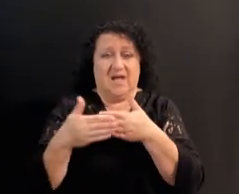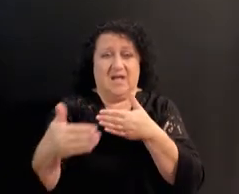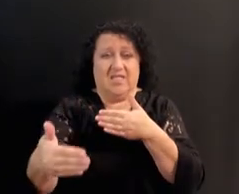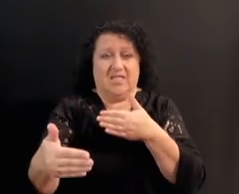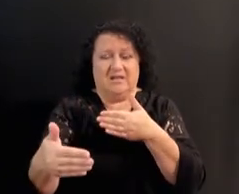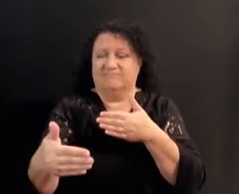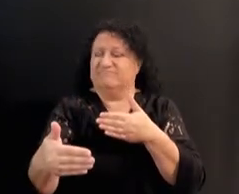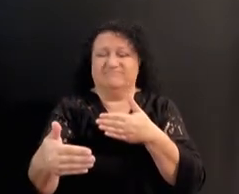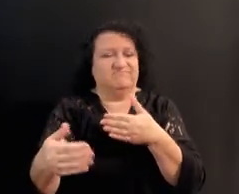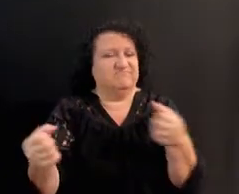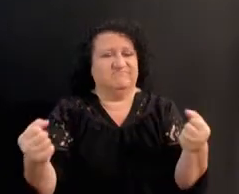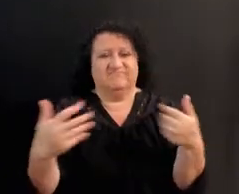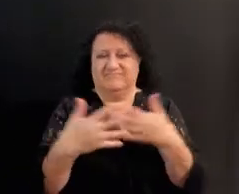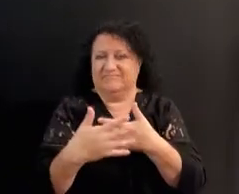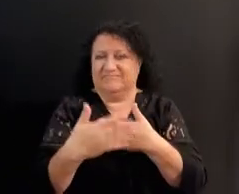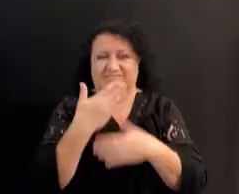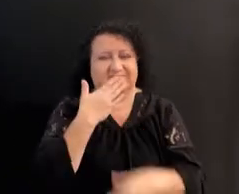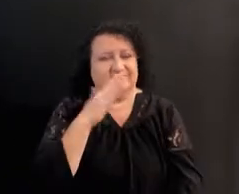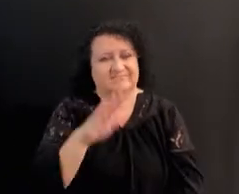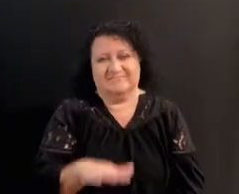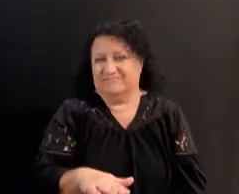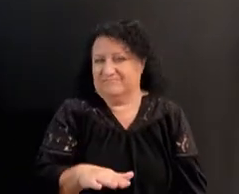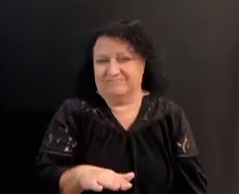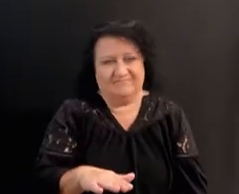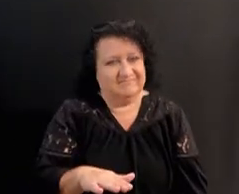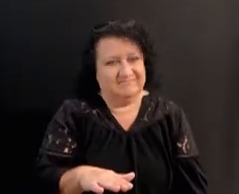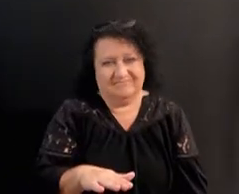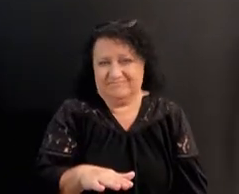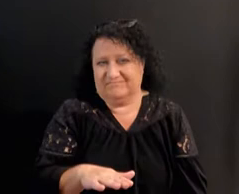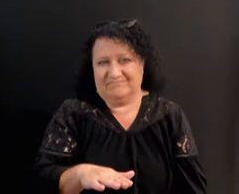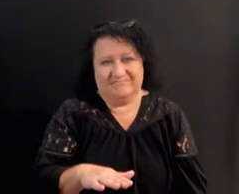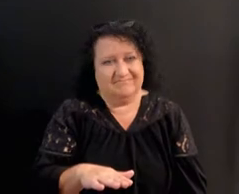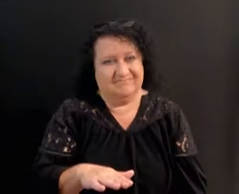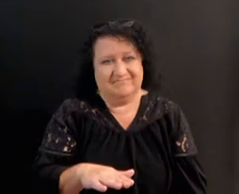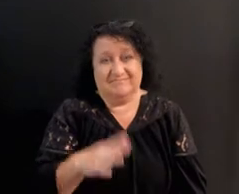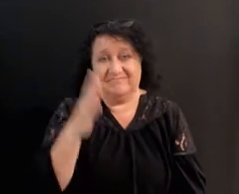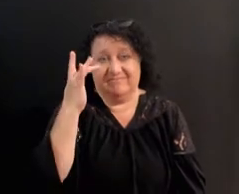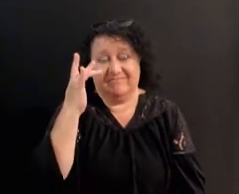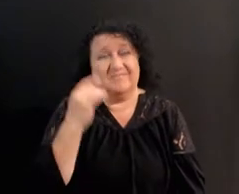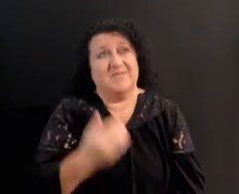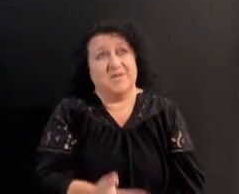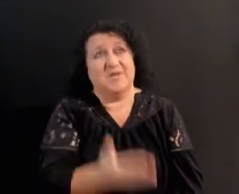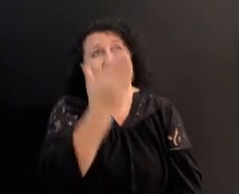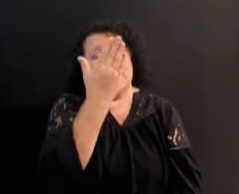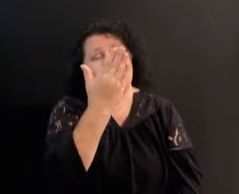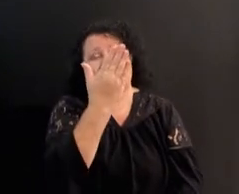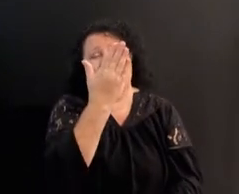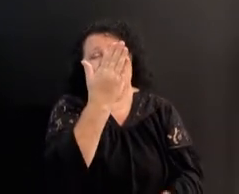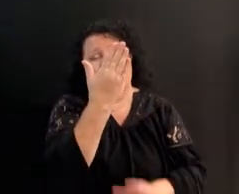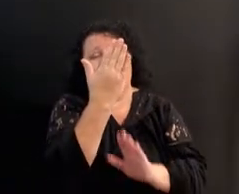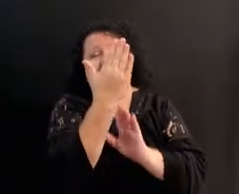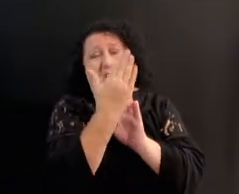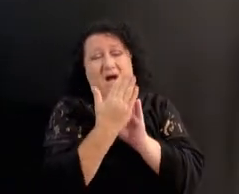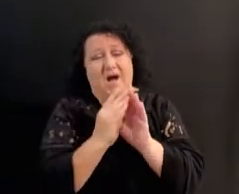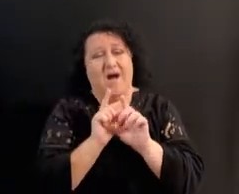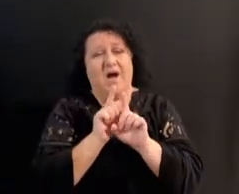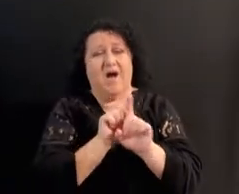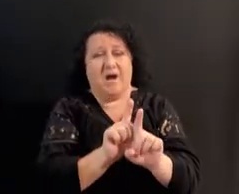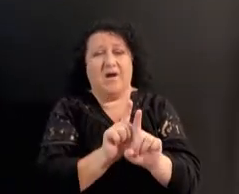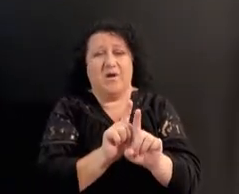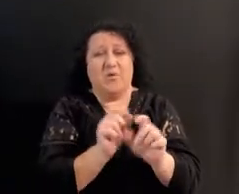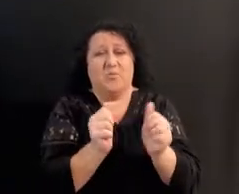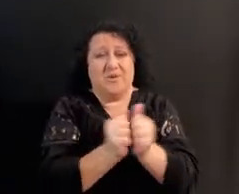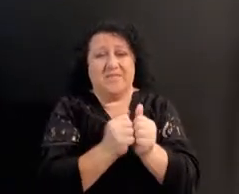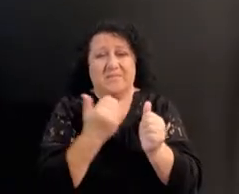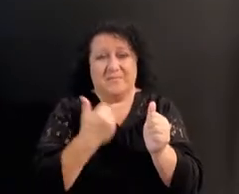will fear no evil, for you are with me. Your